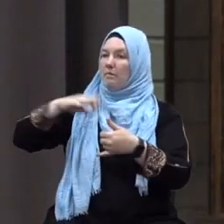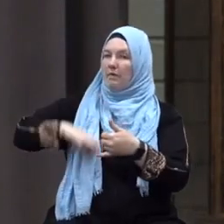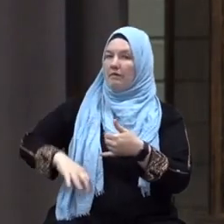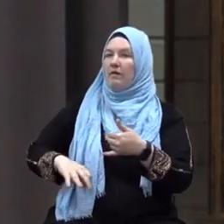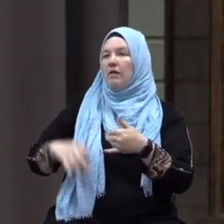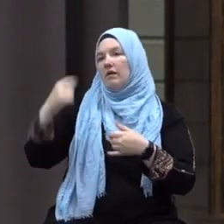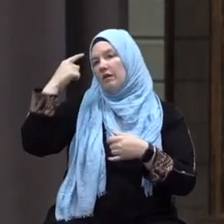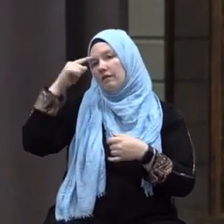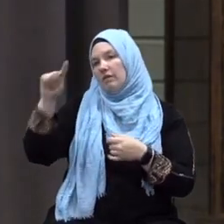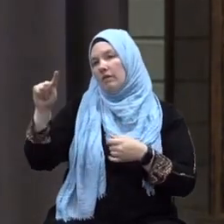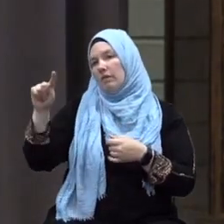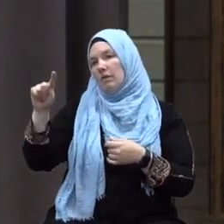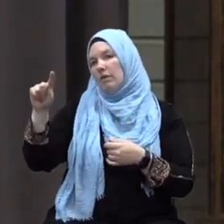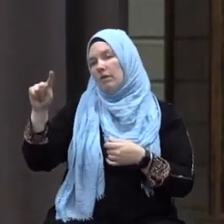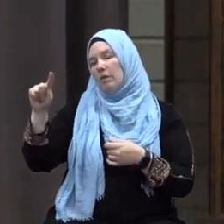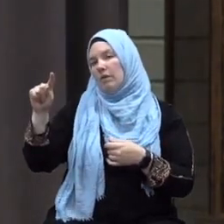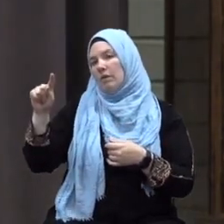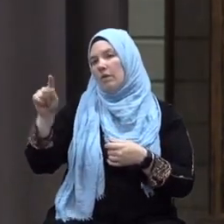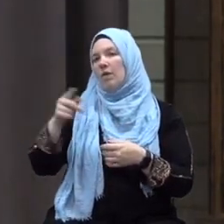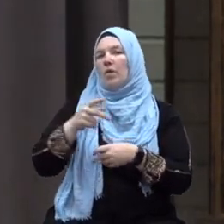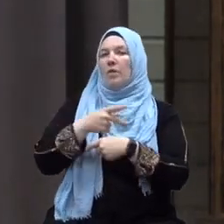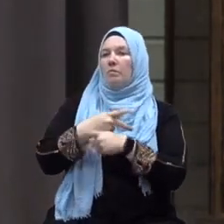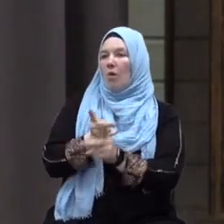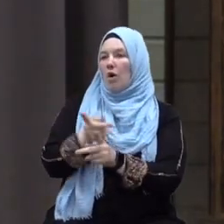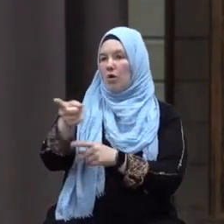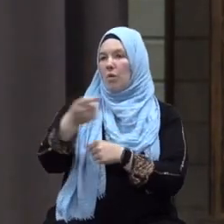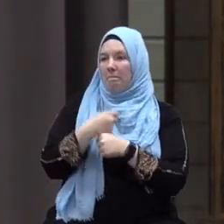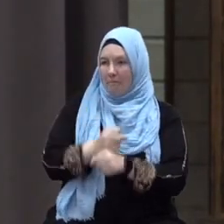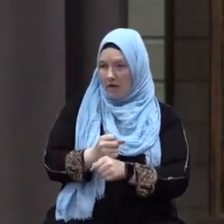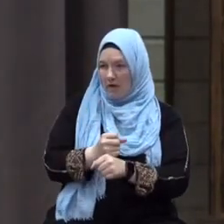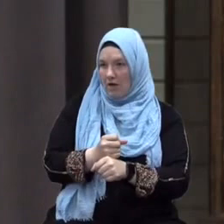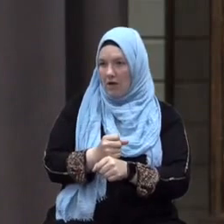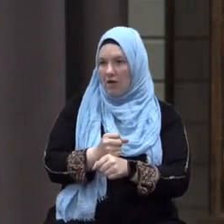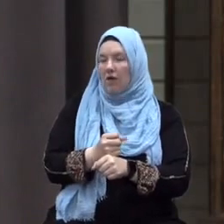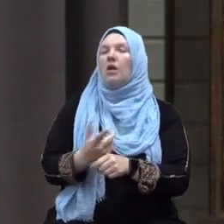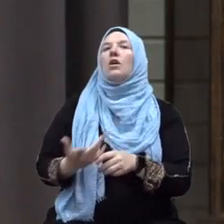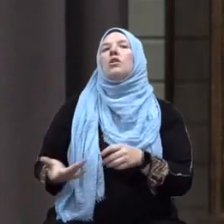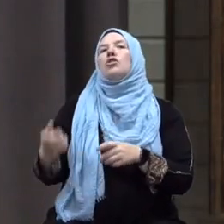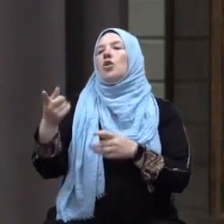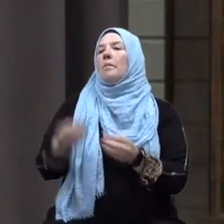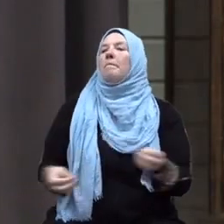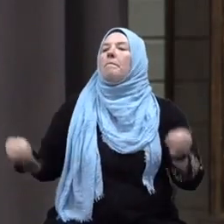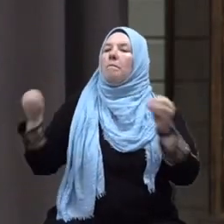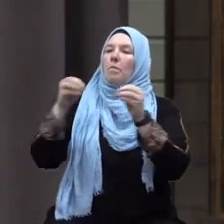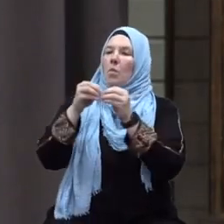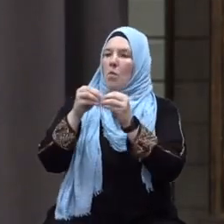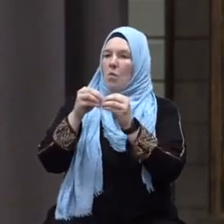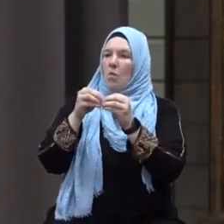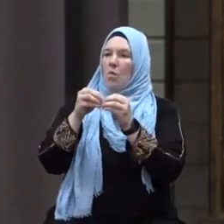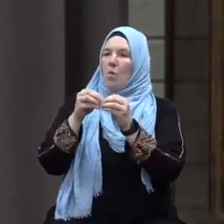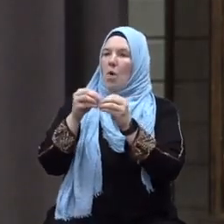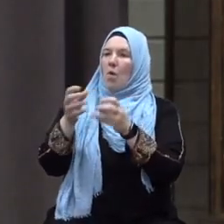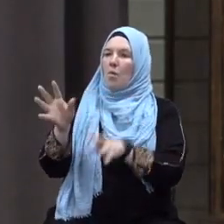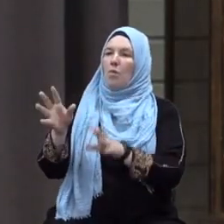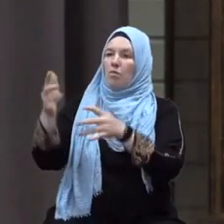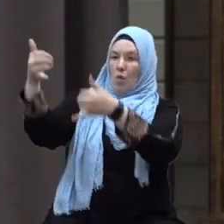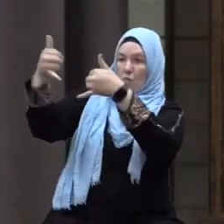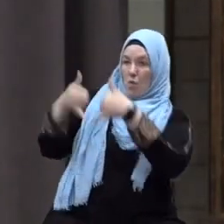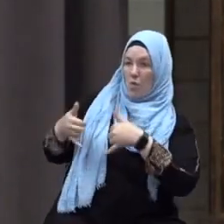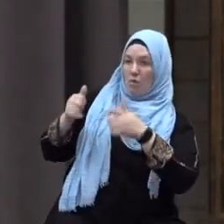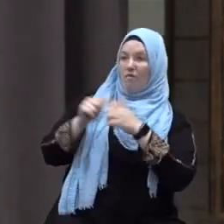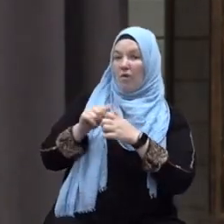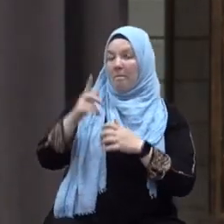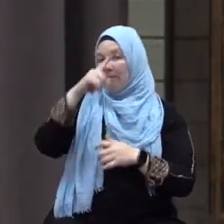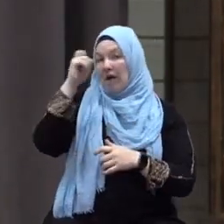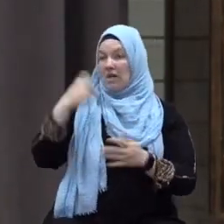for the product that you put out. You are more rewarded for your intention